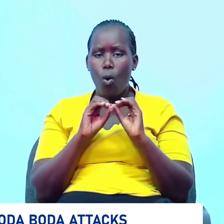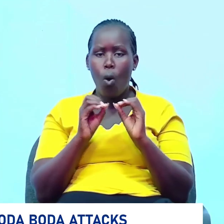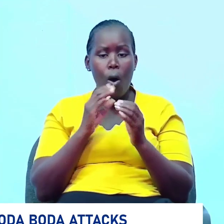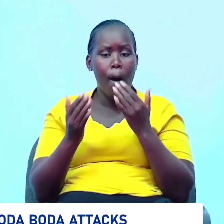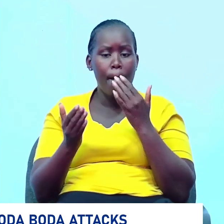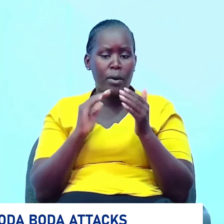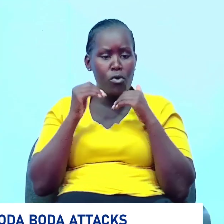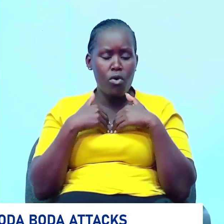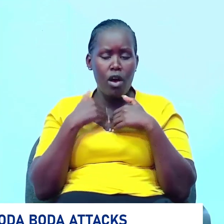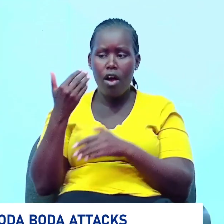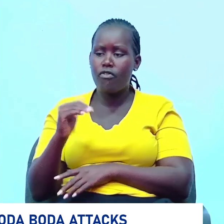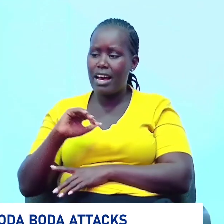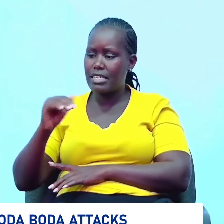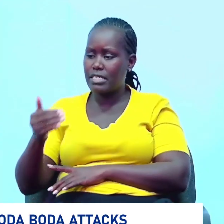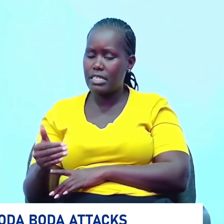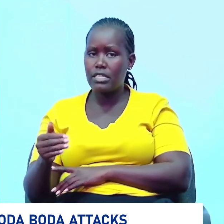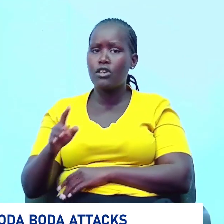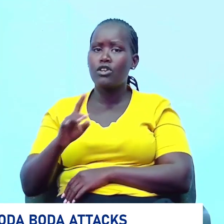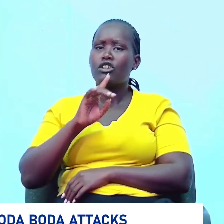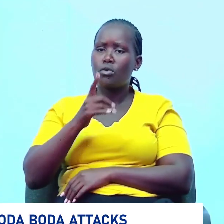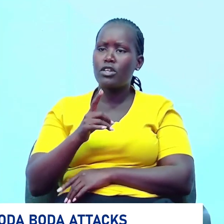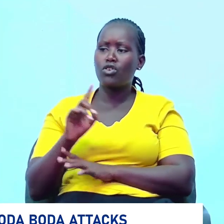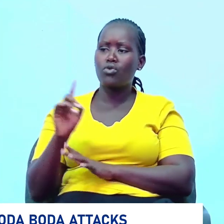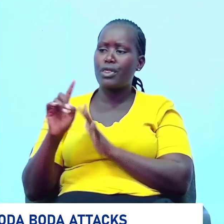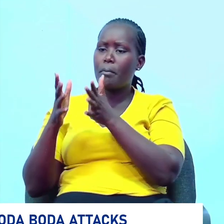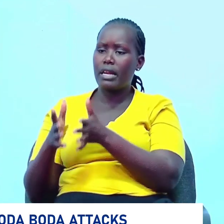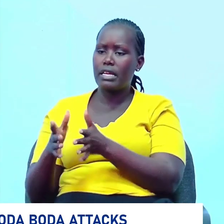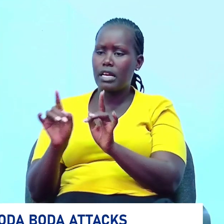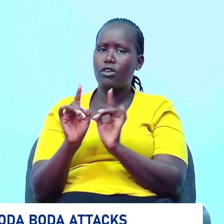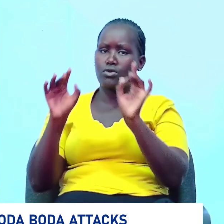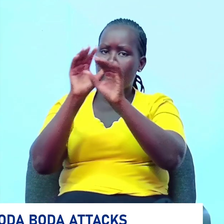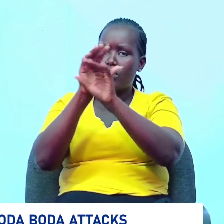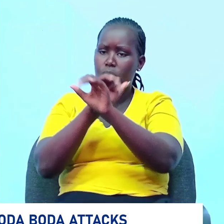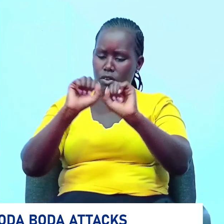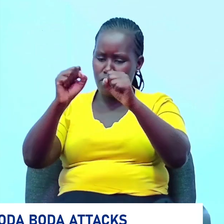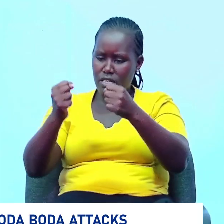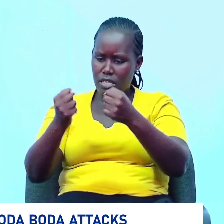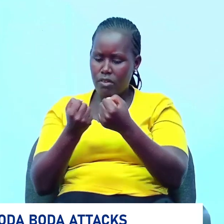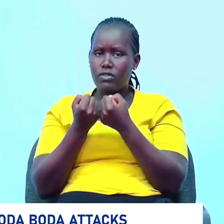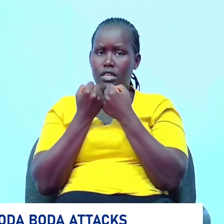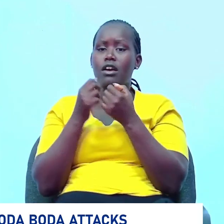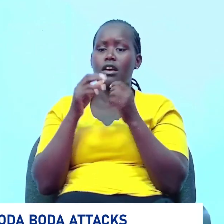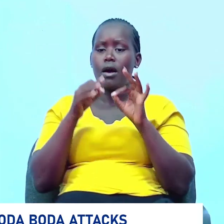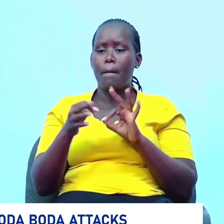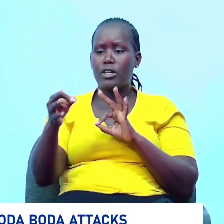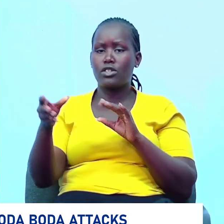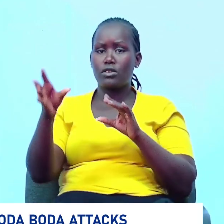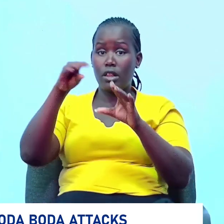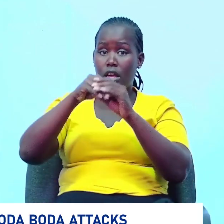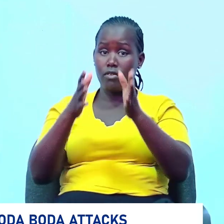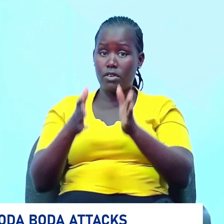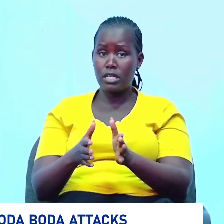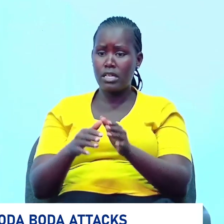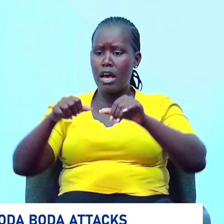that sitting to be assured by the minister, by the president, of the safety measures of the investors. You know, a Boda